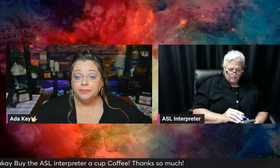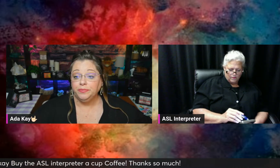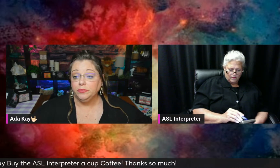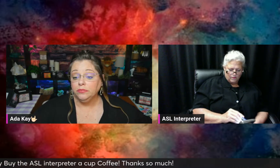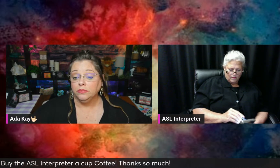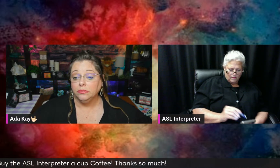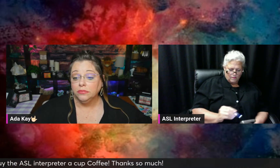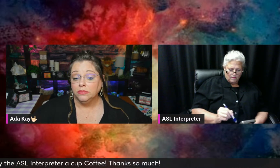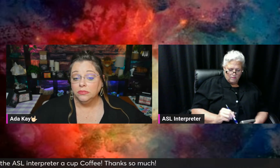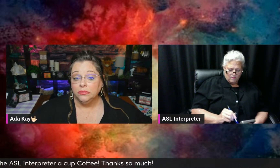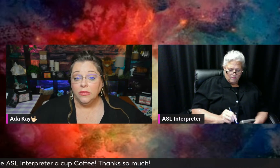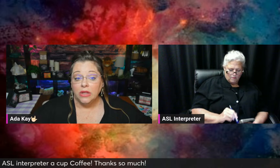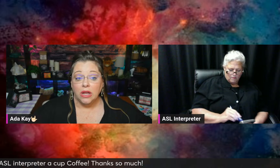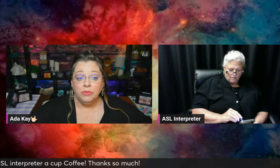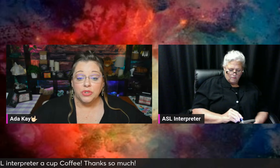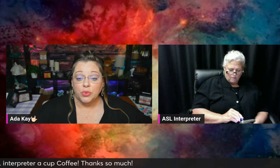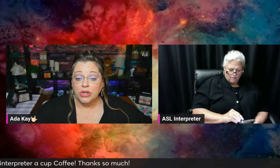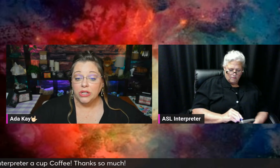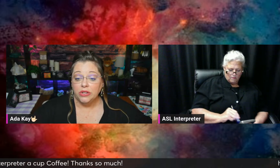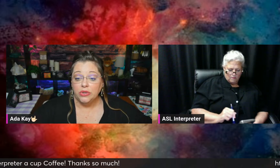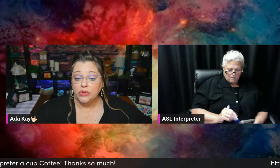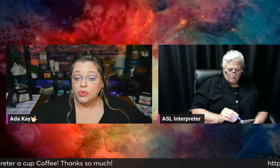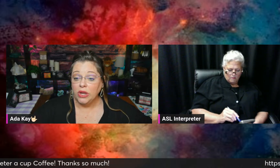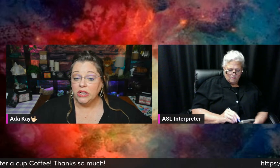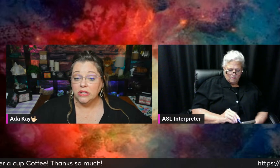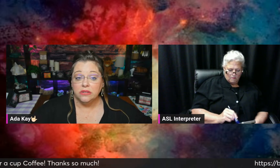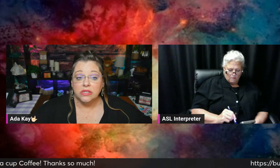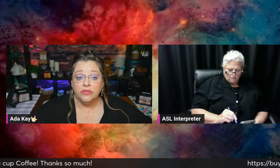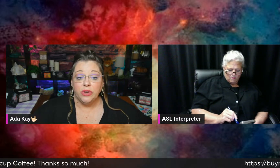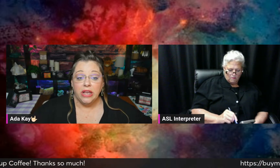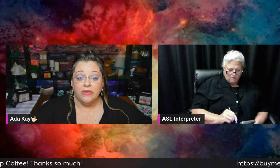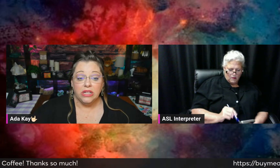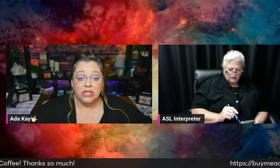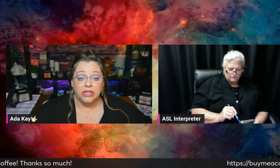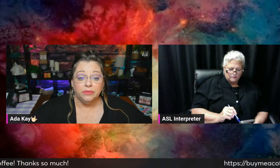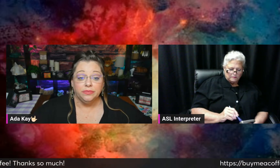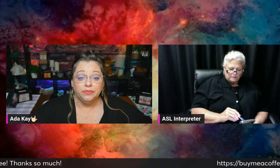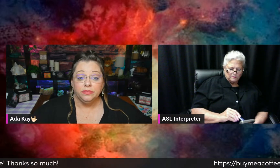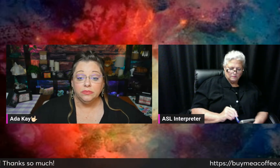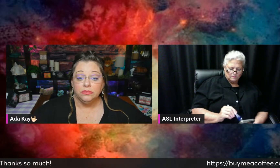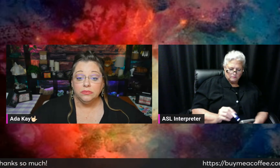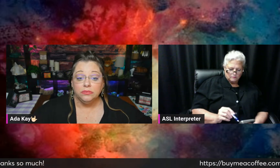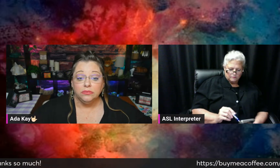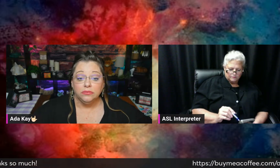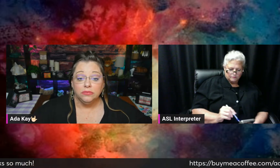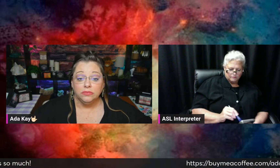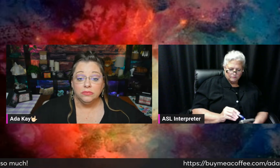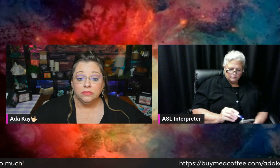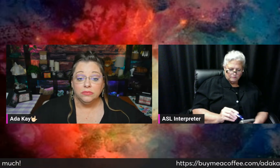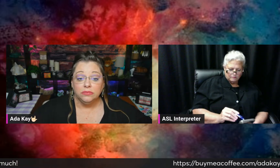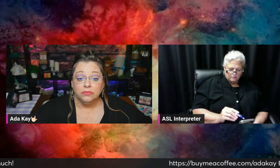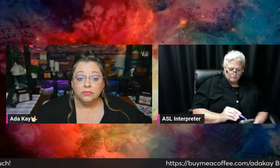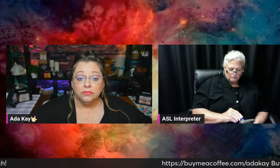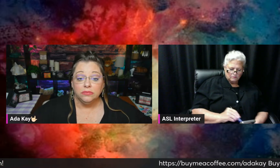Anytime. I'm just reading the news, waiting, see if we have anything.